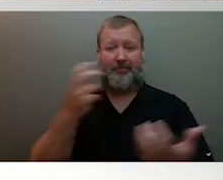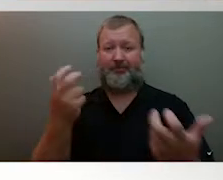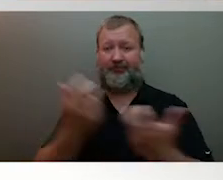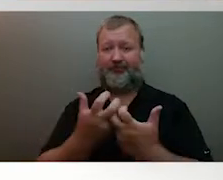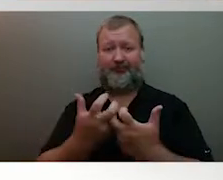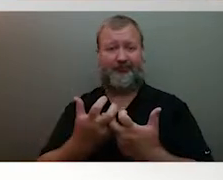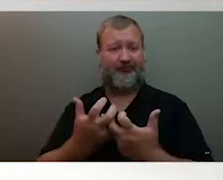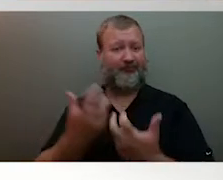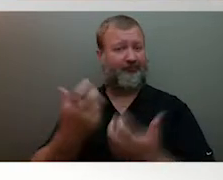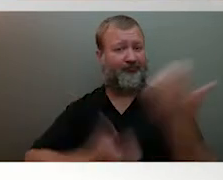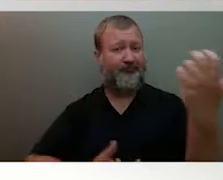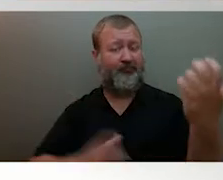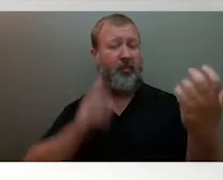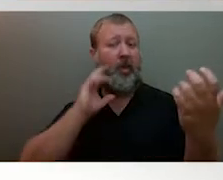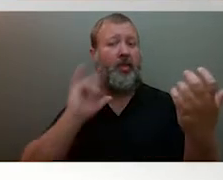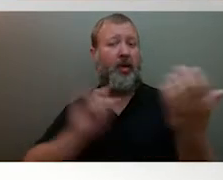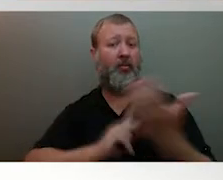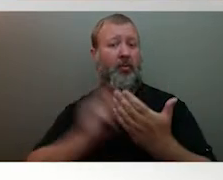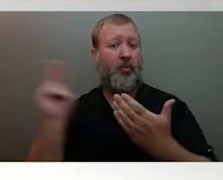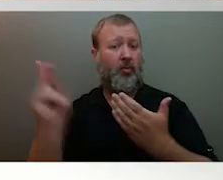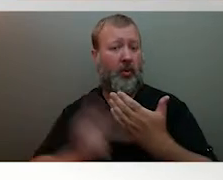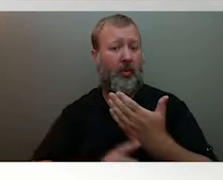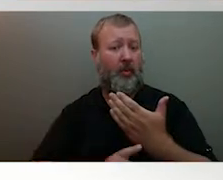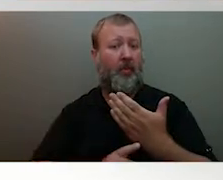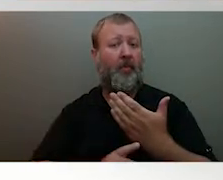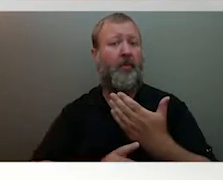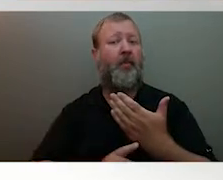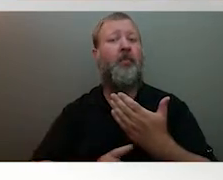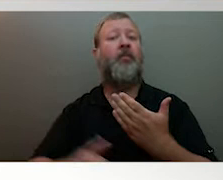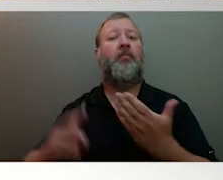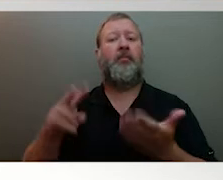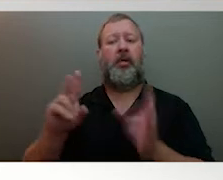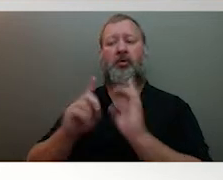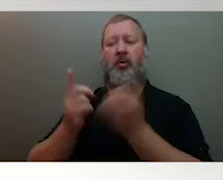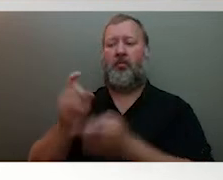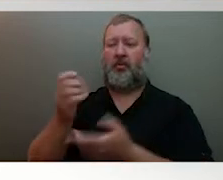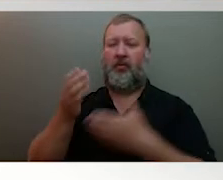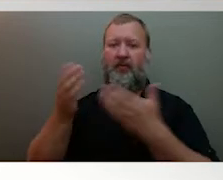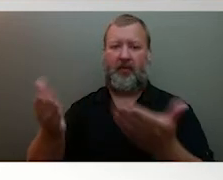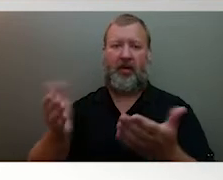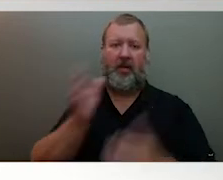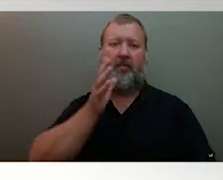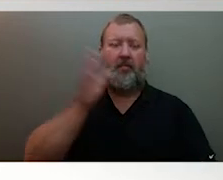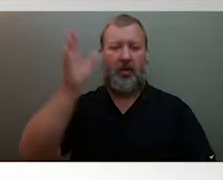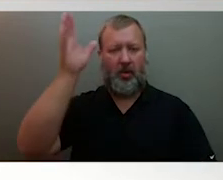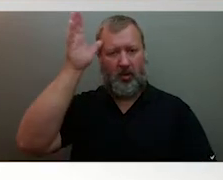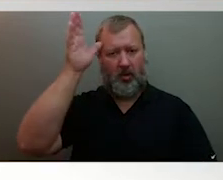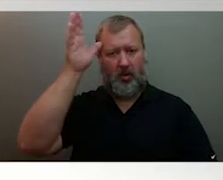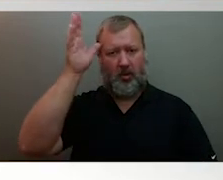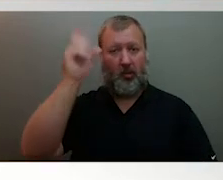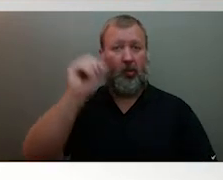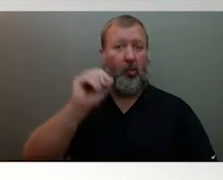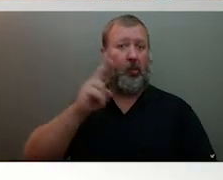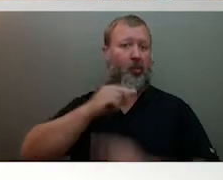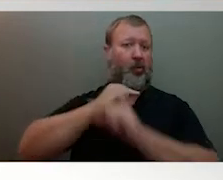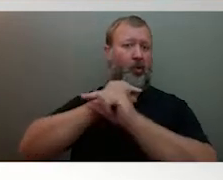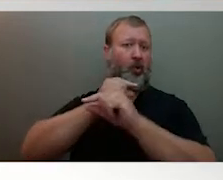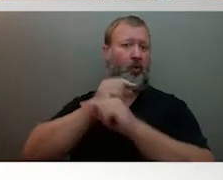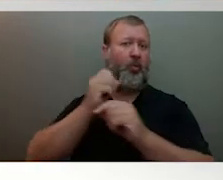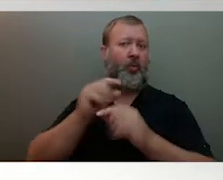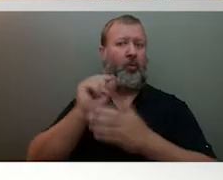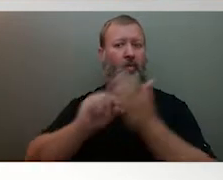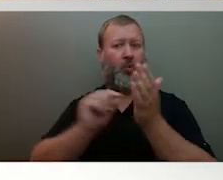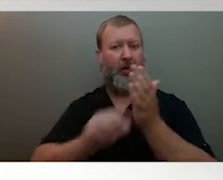IEP team does not find the student eligible for hospital homebound, the district must provide the parent or guardian with a prior written notice